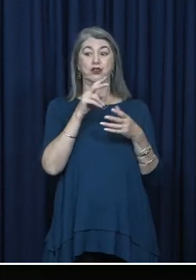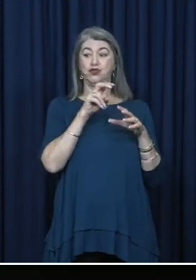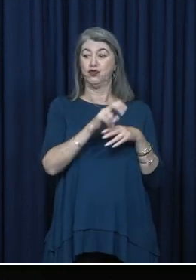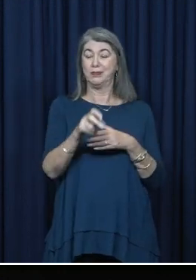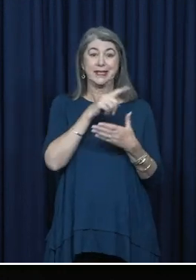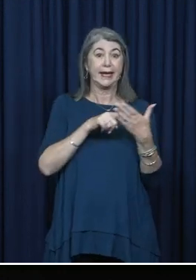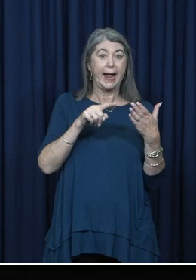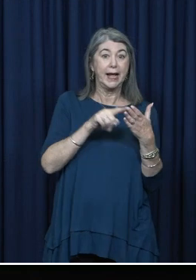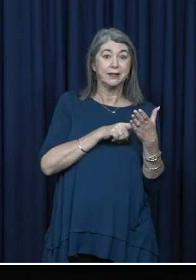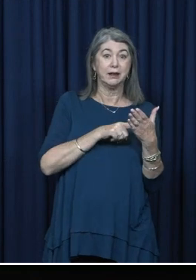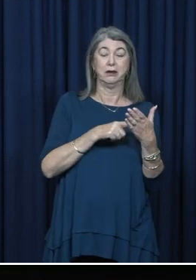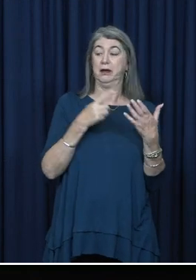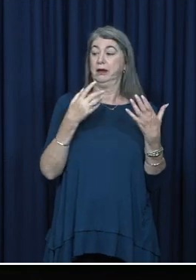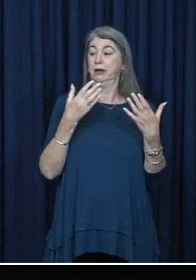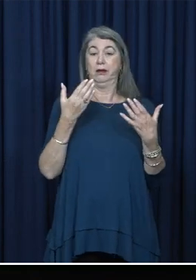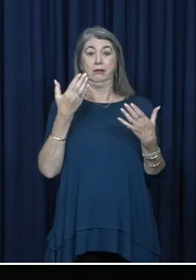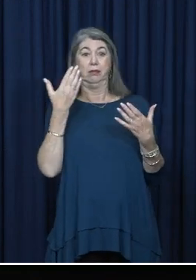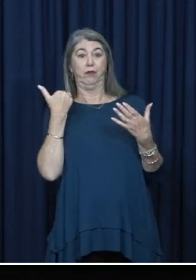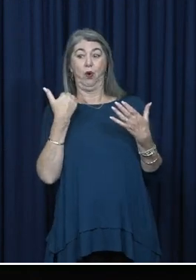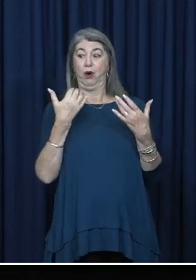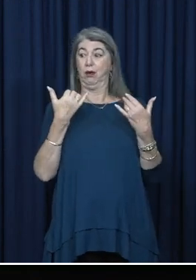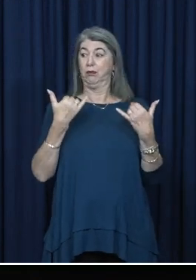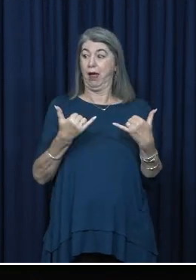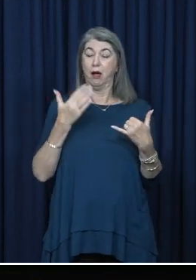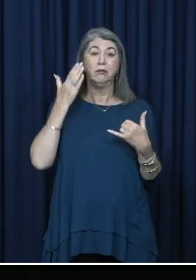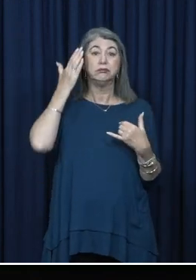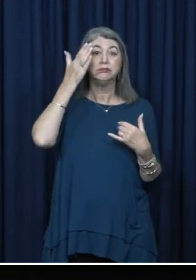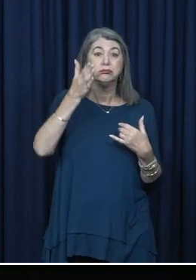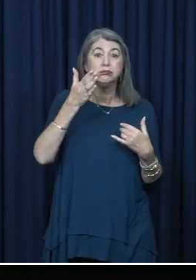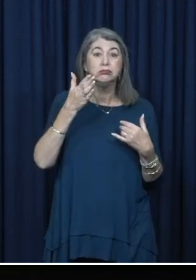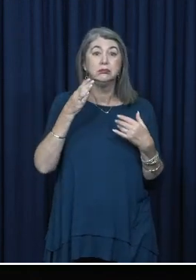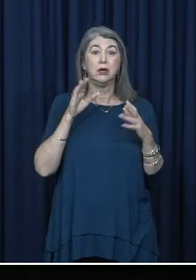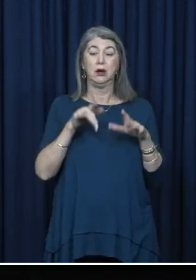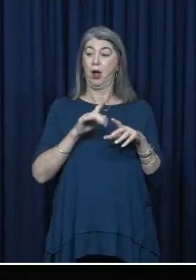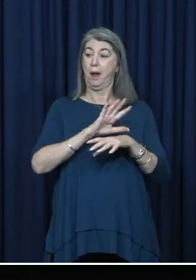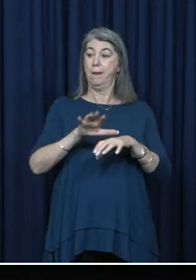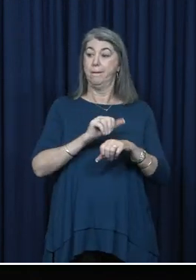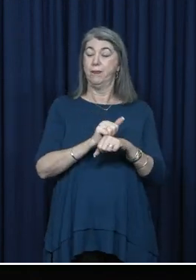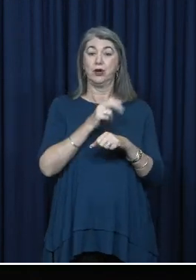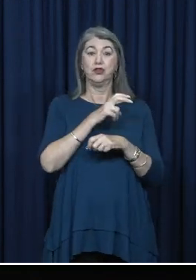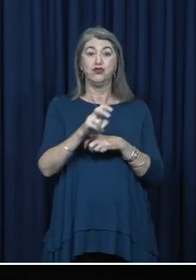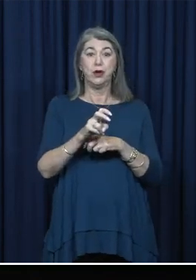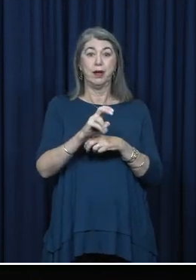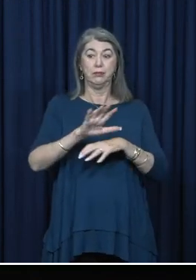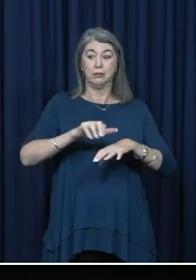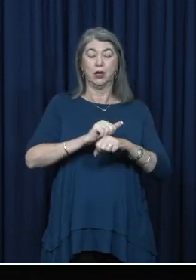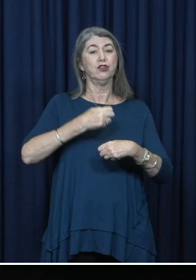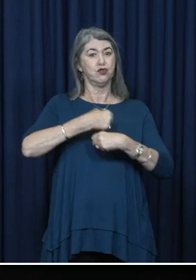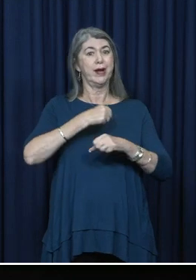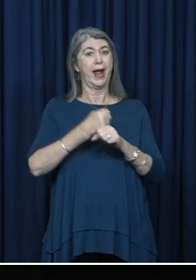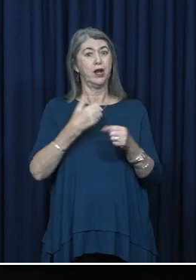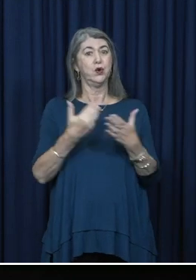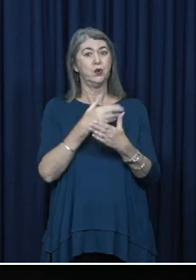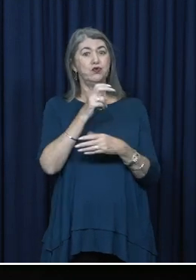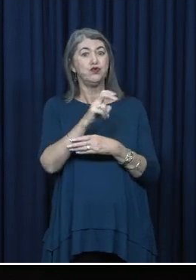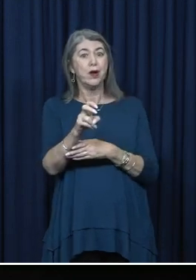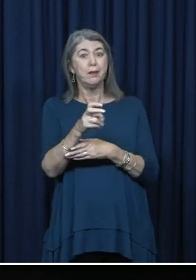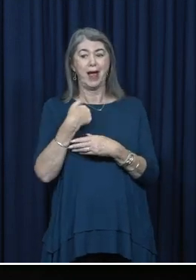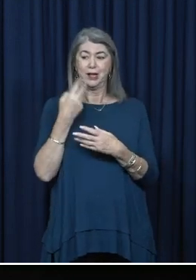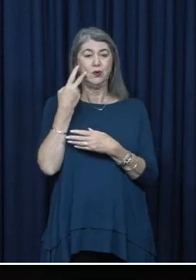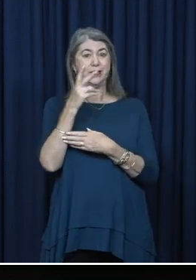either in the present or future or past. You can go to book trip bookings, so you can create new trips, and you can view your